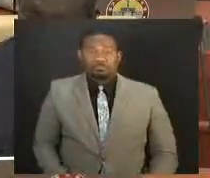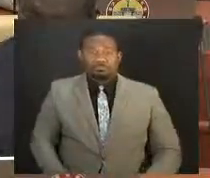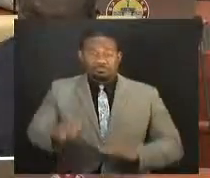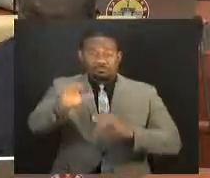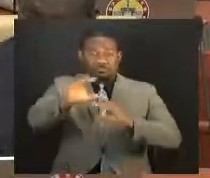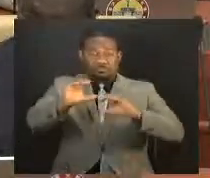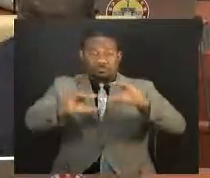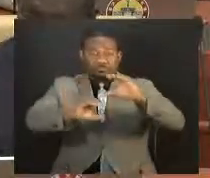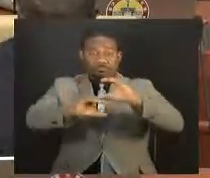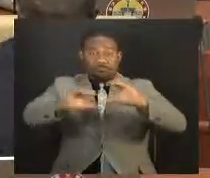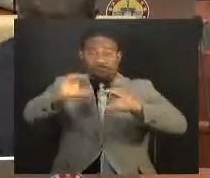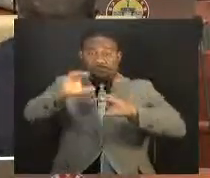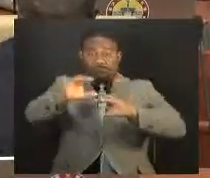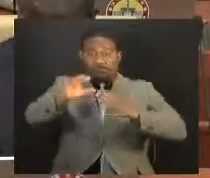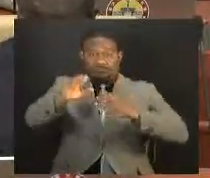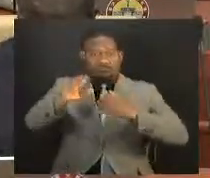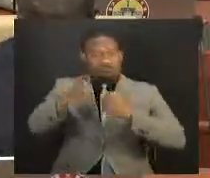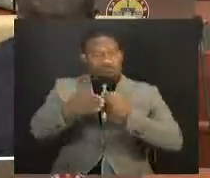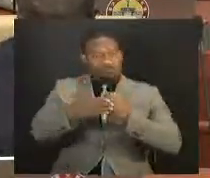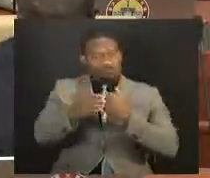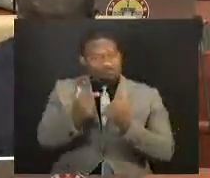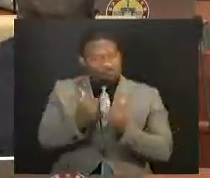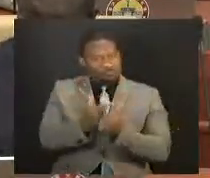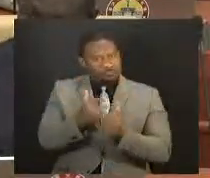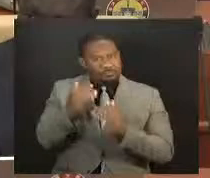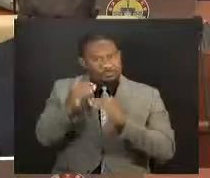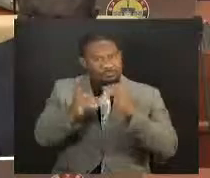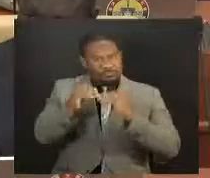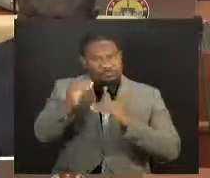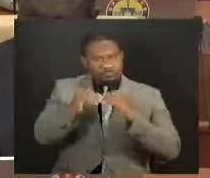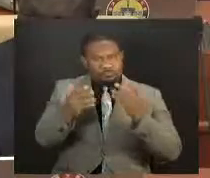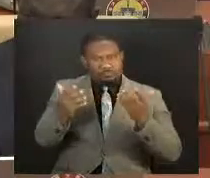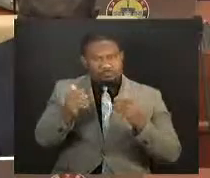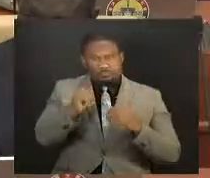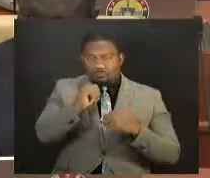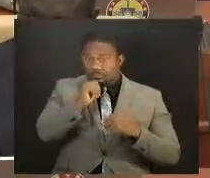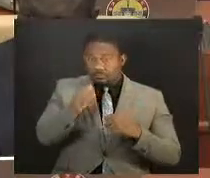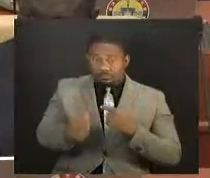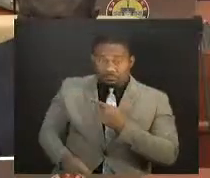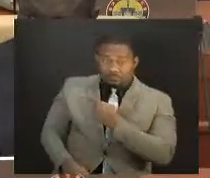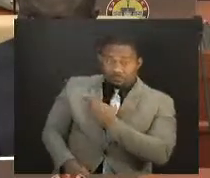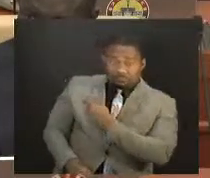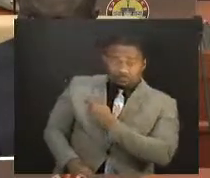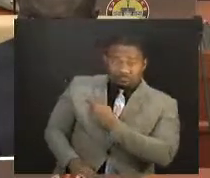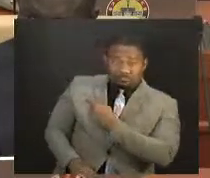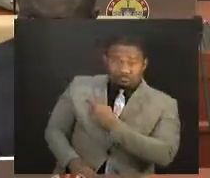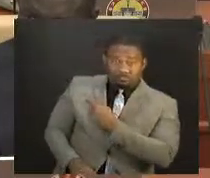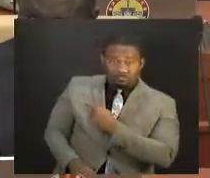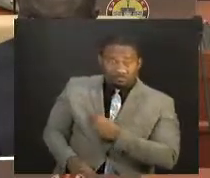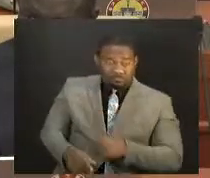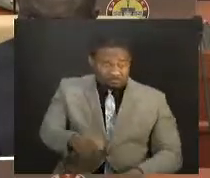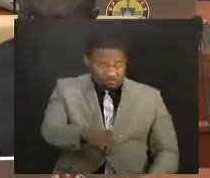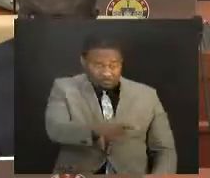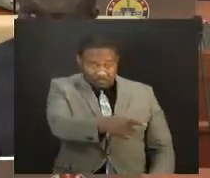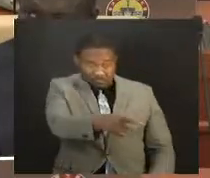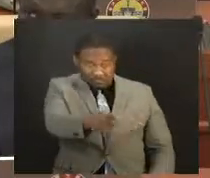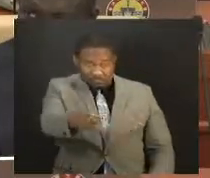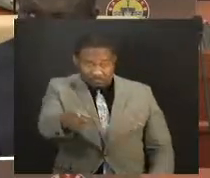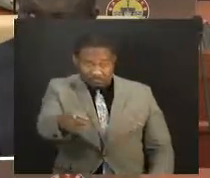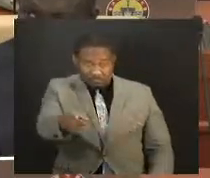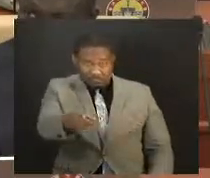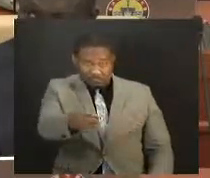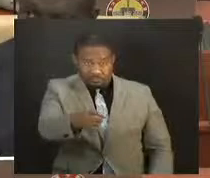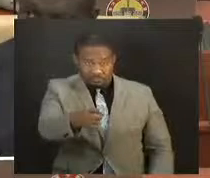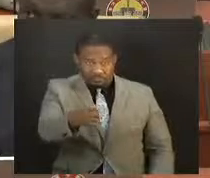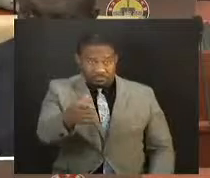of the Bank of Ghana building are not the people on this side. The people on this side are the ones supervising